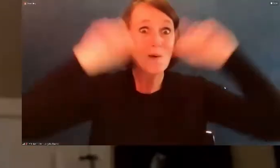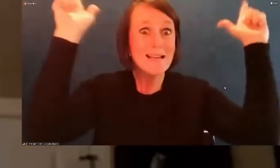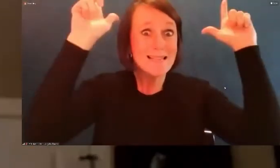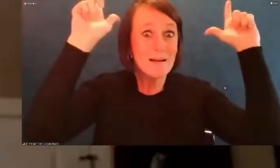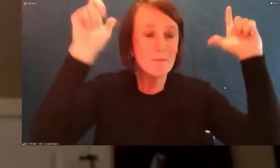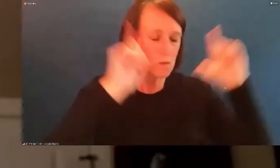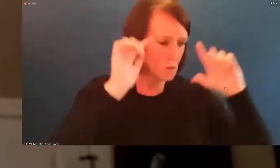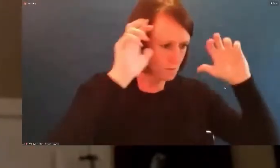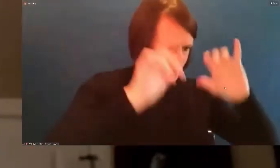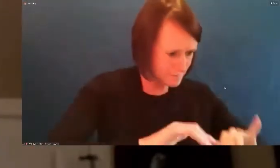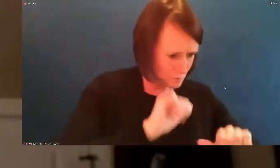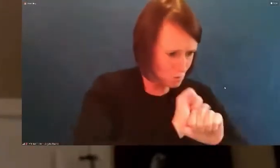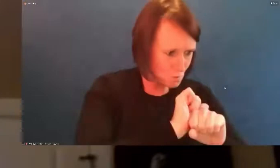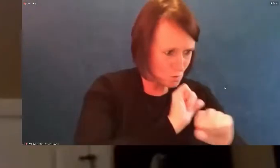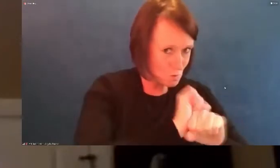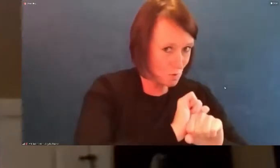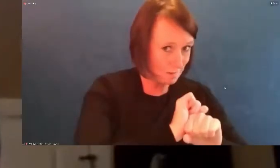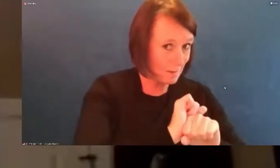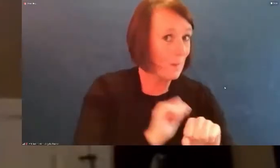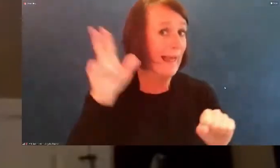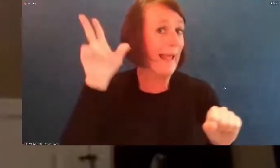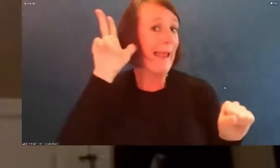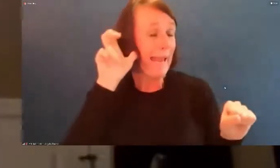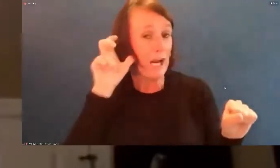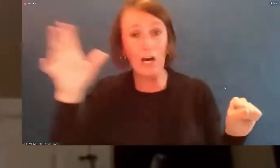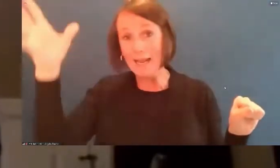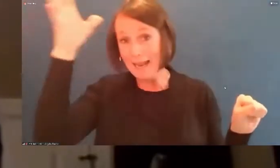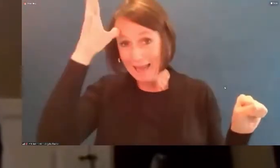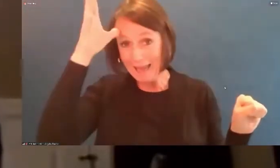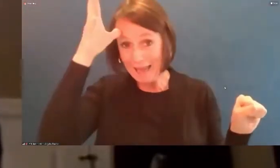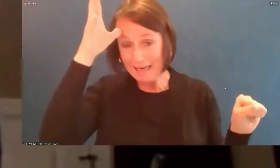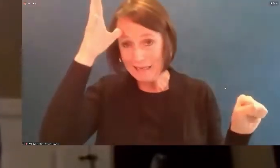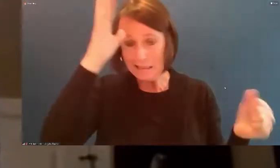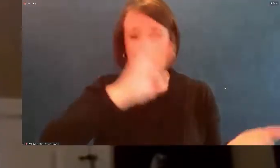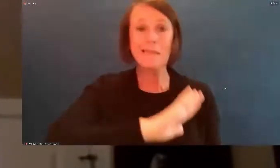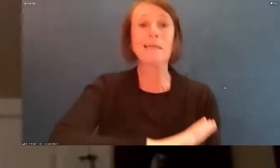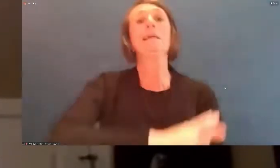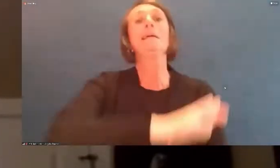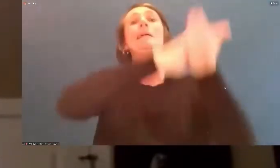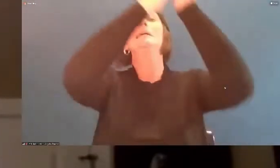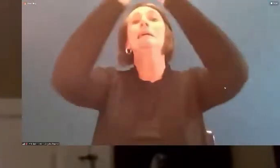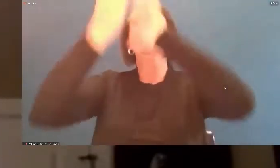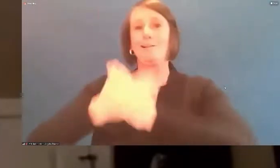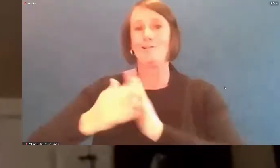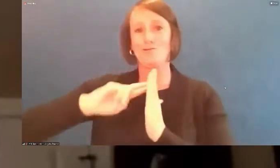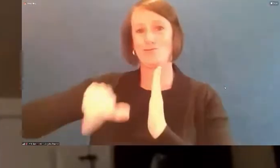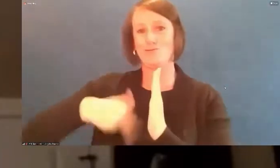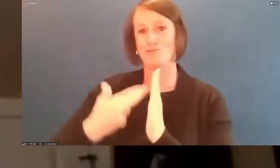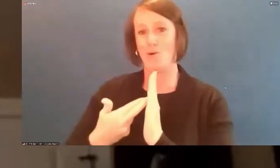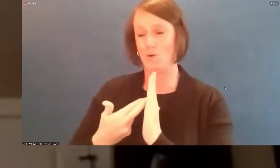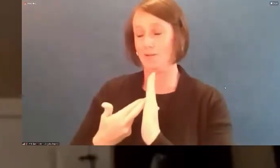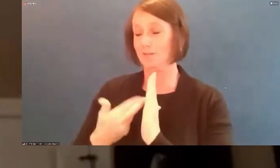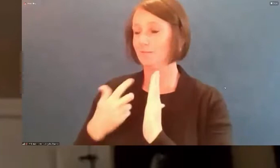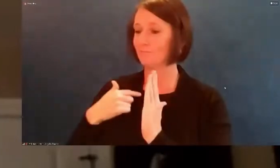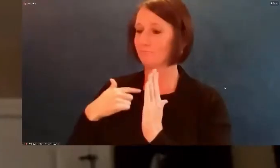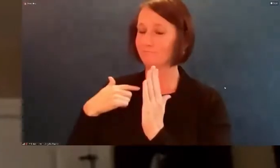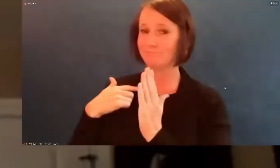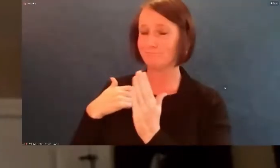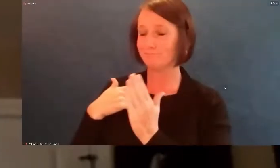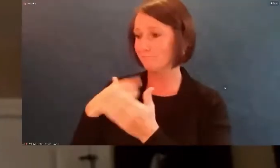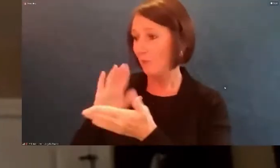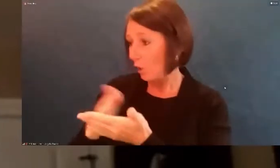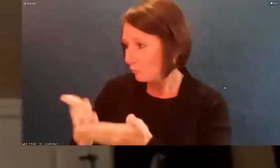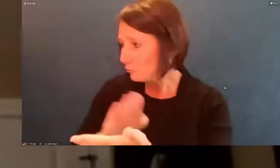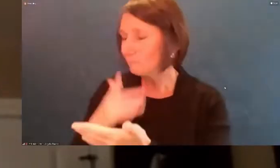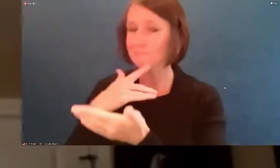Daddy, that means I'm the cook, I do the laundry, I wash the dishes, I